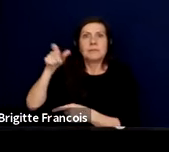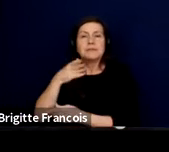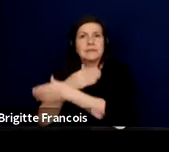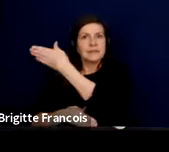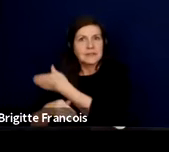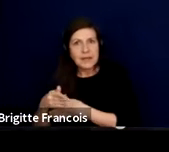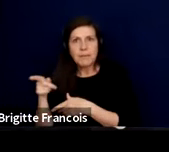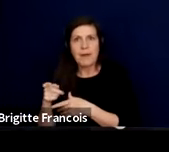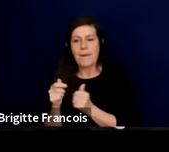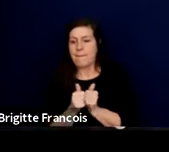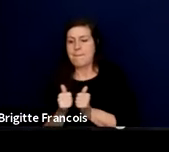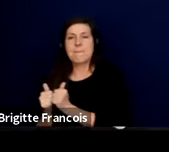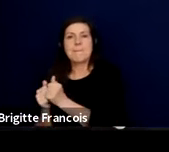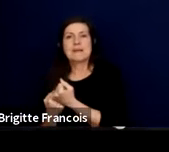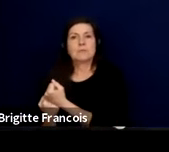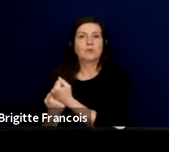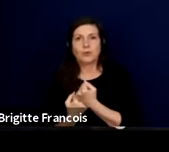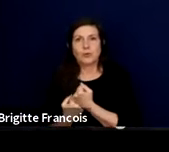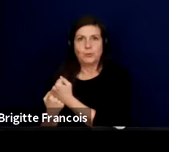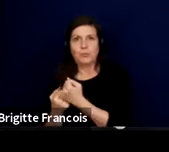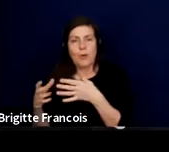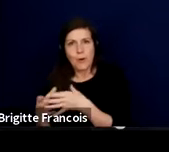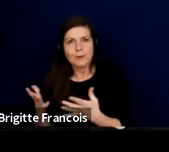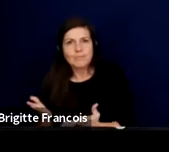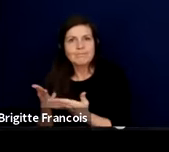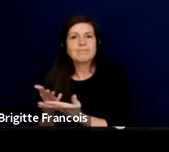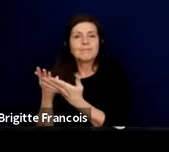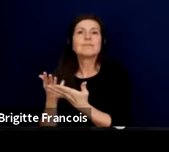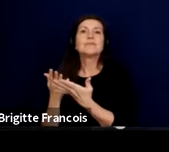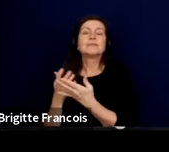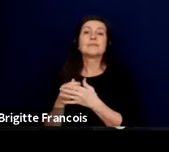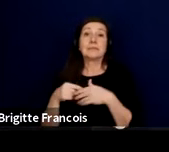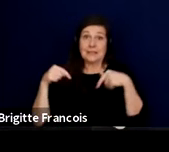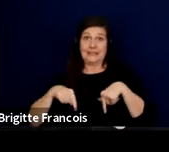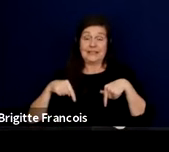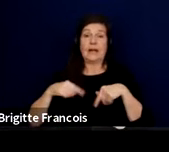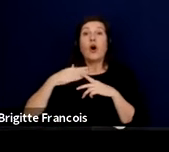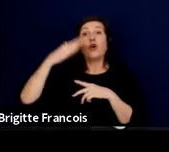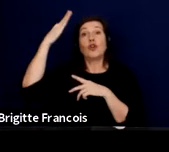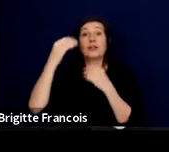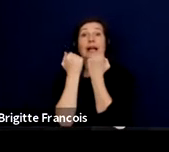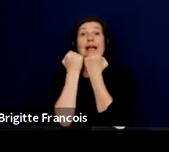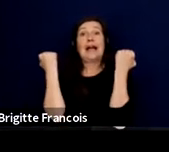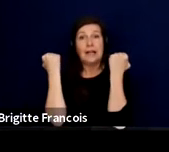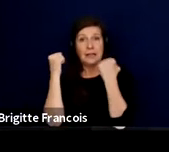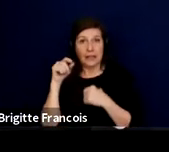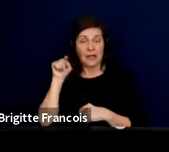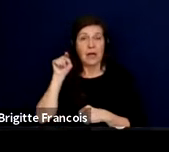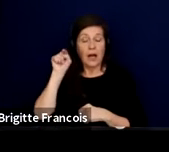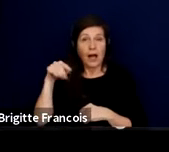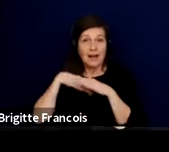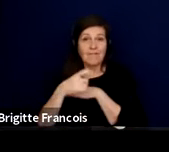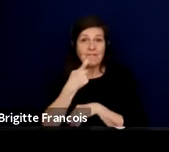support amongst them. And here in Northern Karelia, here in Finland, we